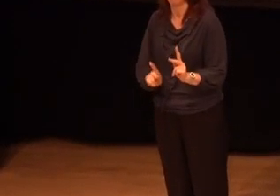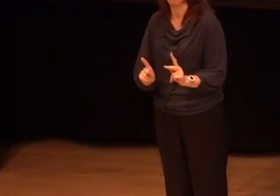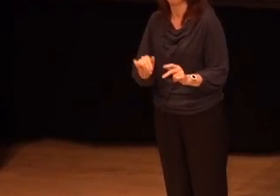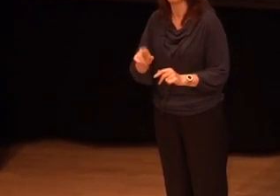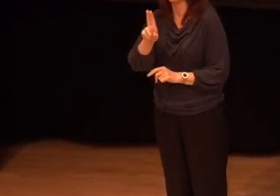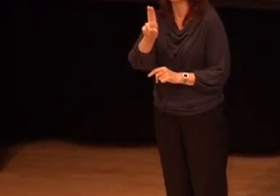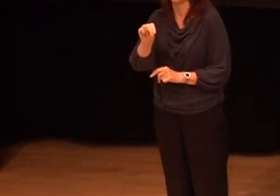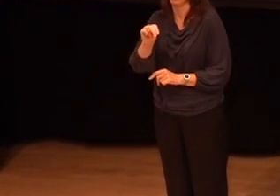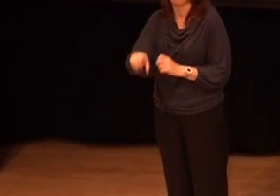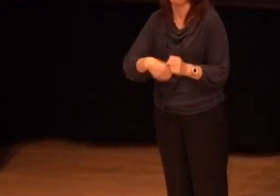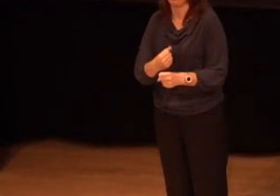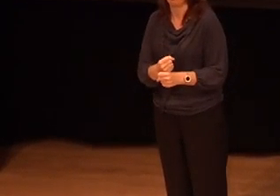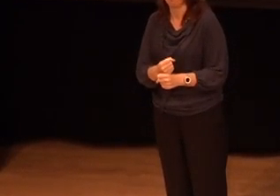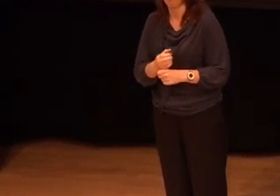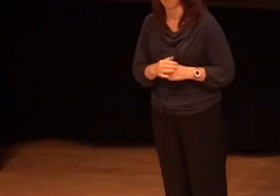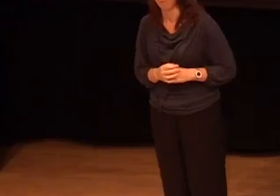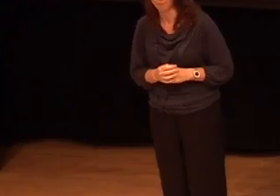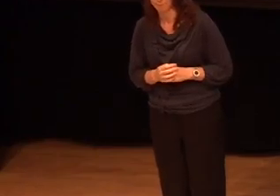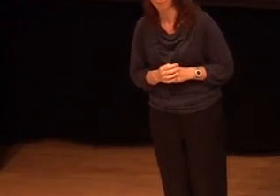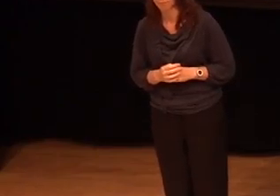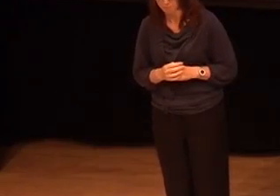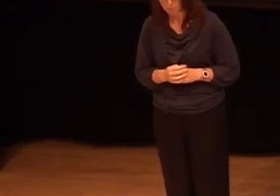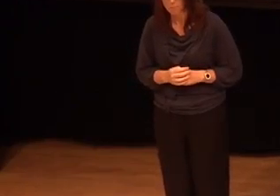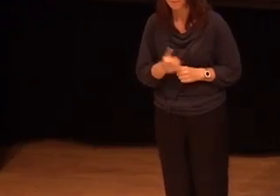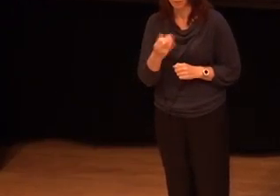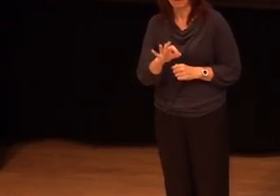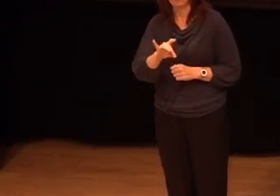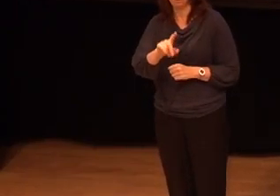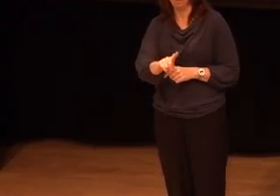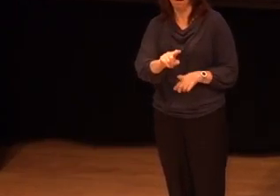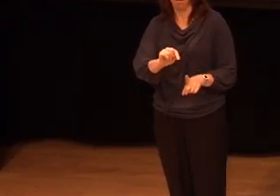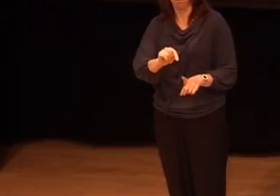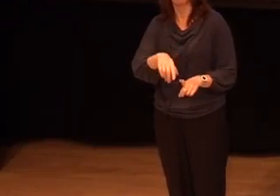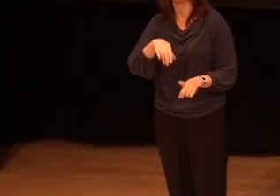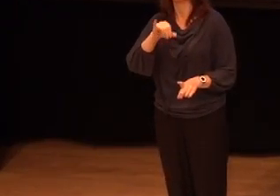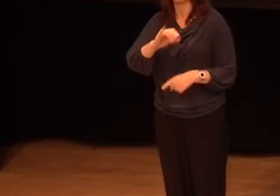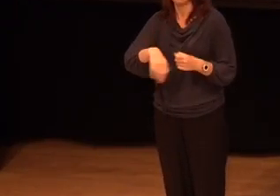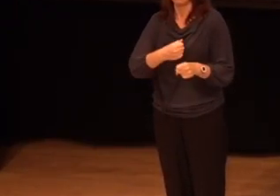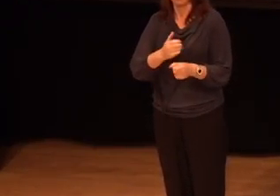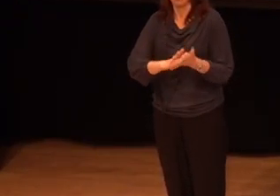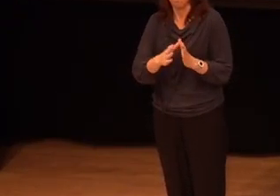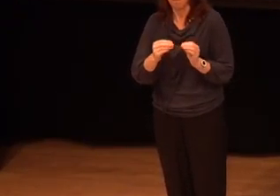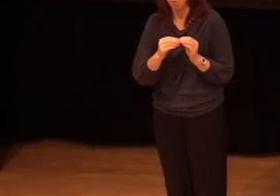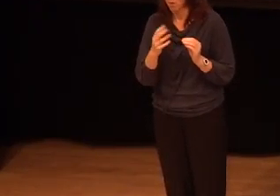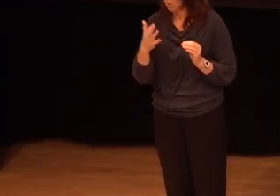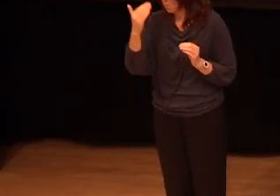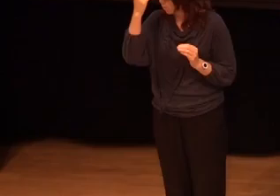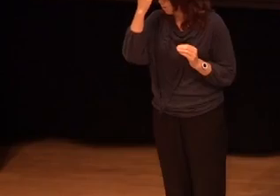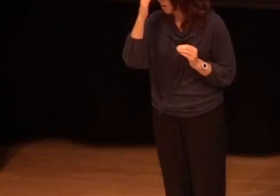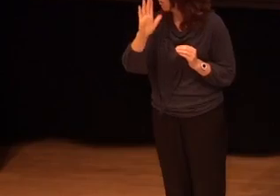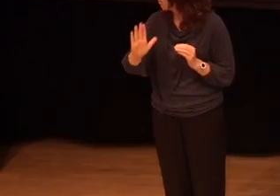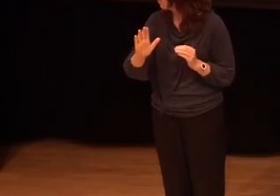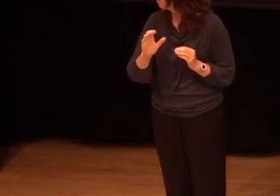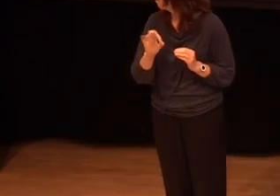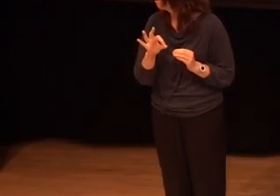United Nations year. Then we became aware of our